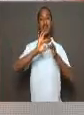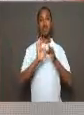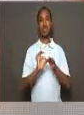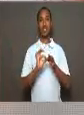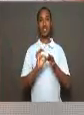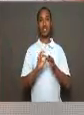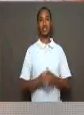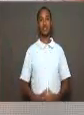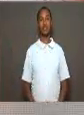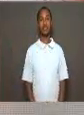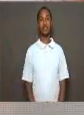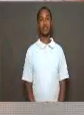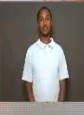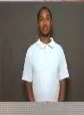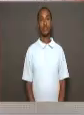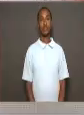bonds.